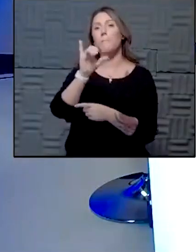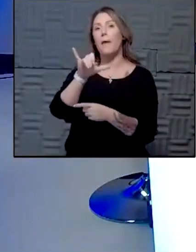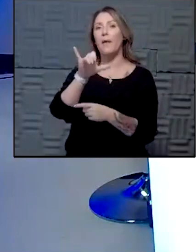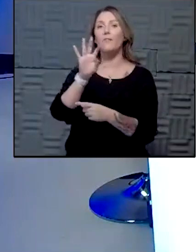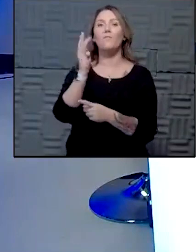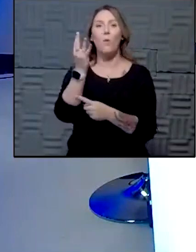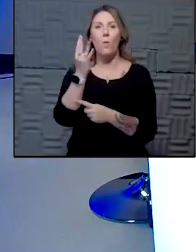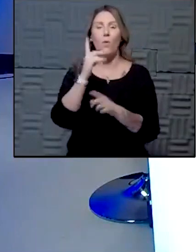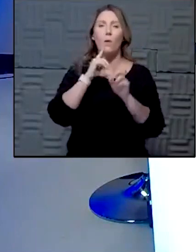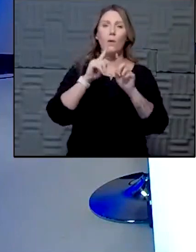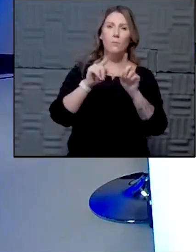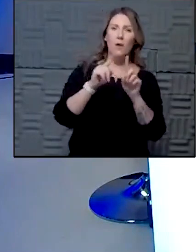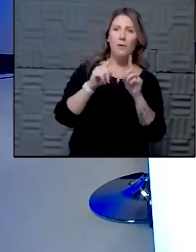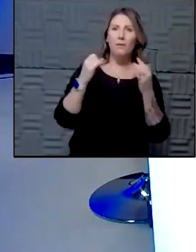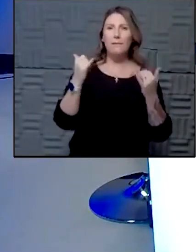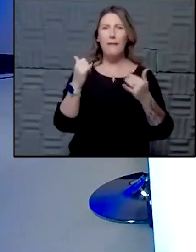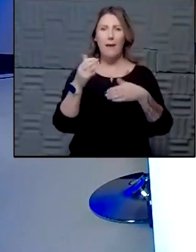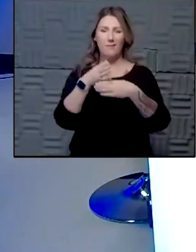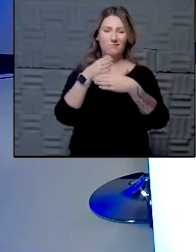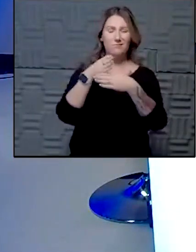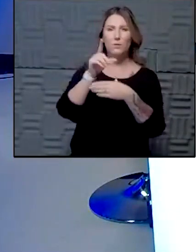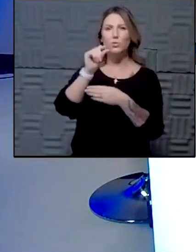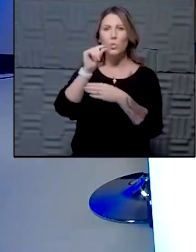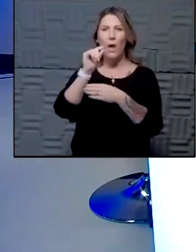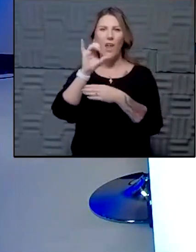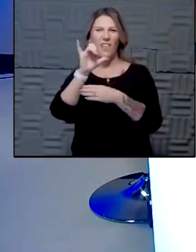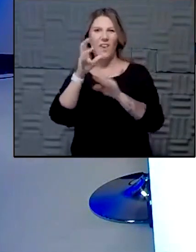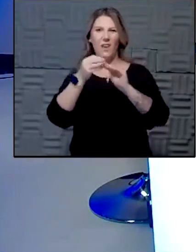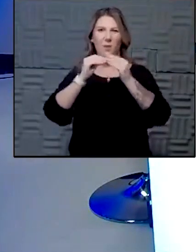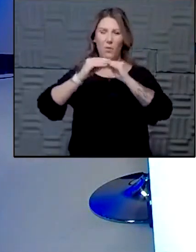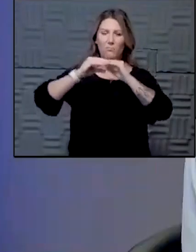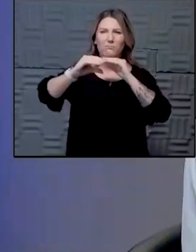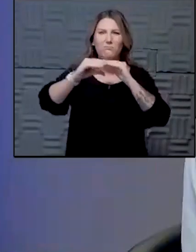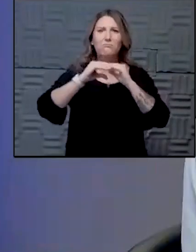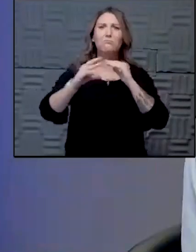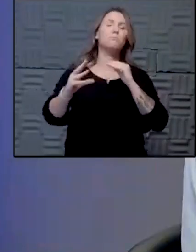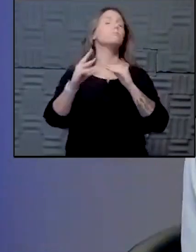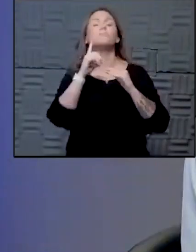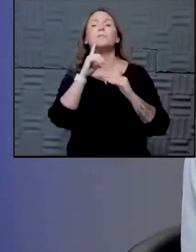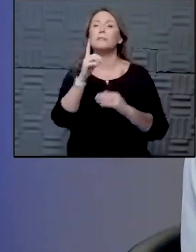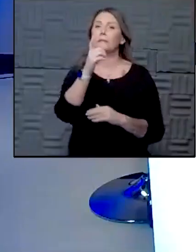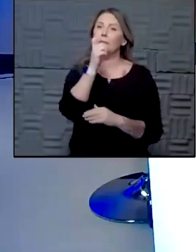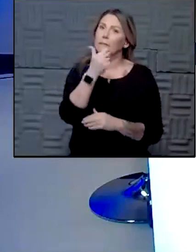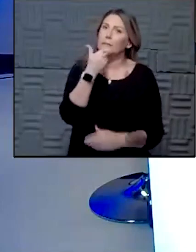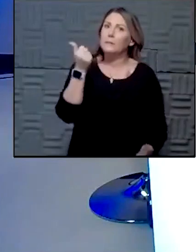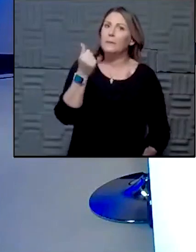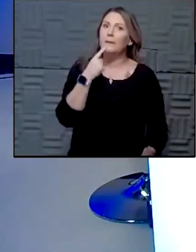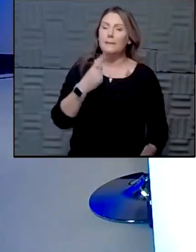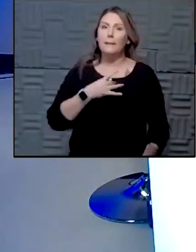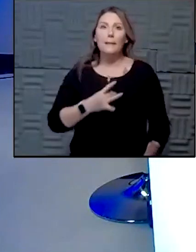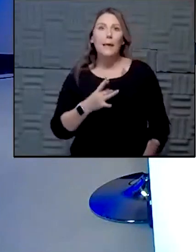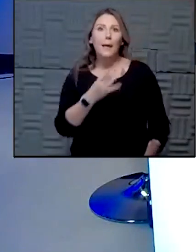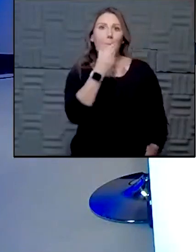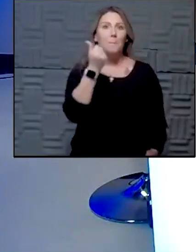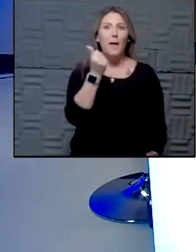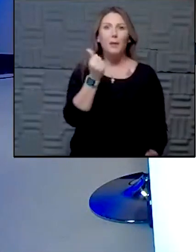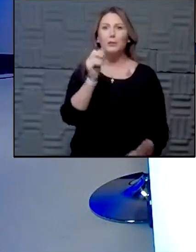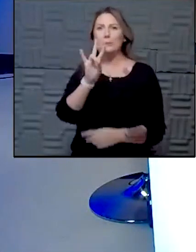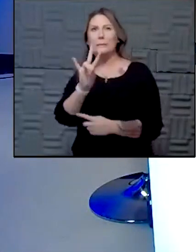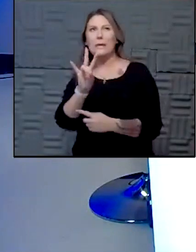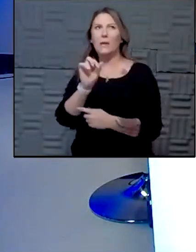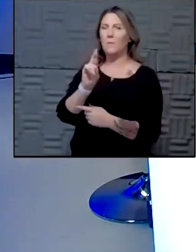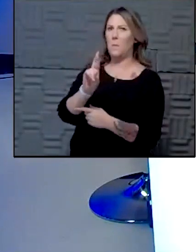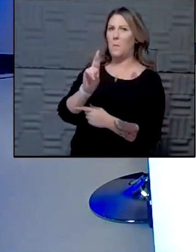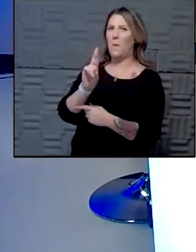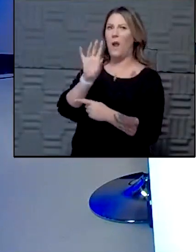of bumping now in these mid-20s. This seems to be a new landing place, isn't it? Not the best. No, not the best. I liked when we were at 7 or 8. Yeah. So